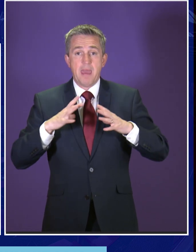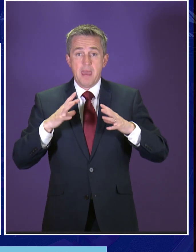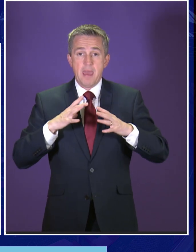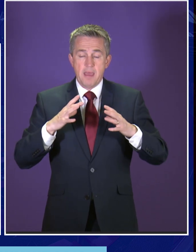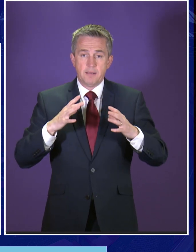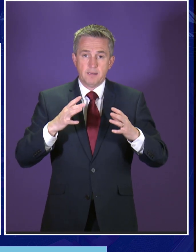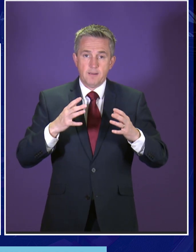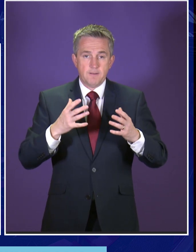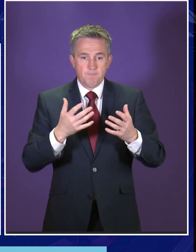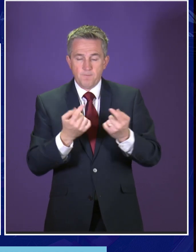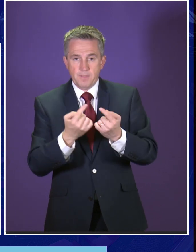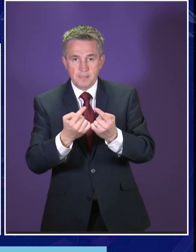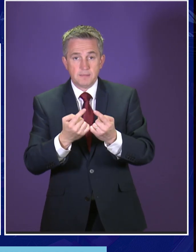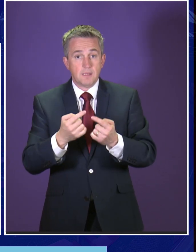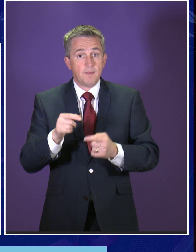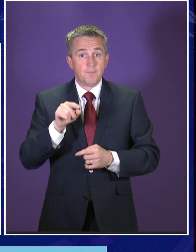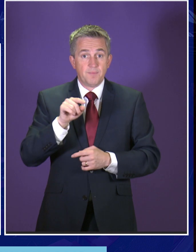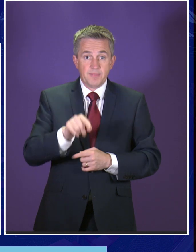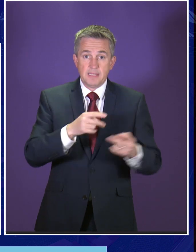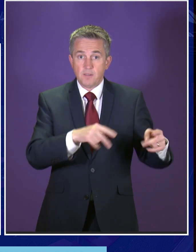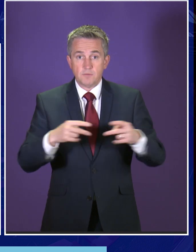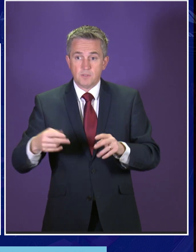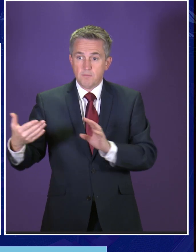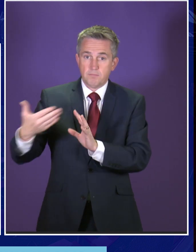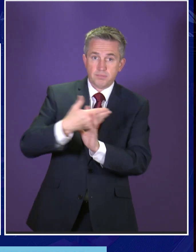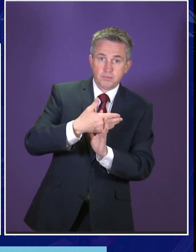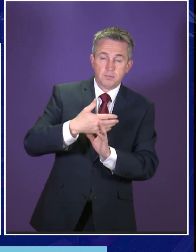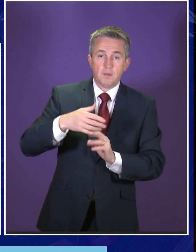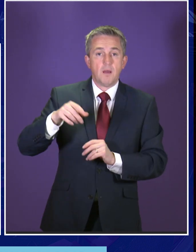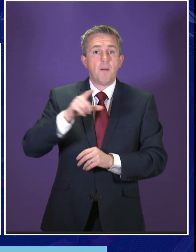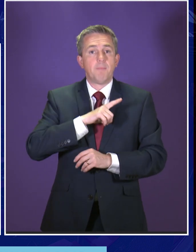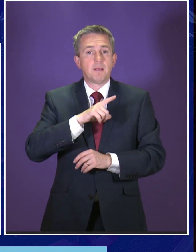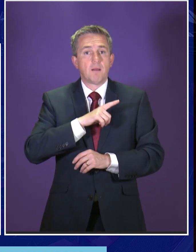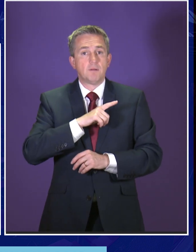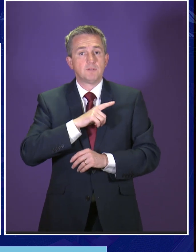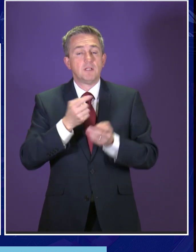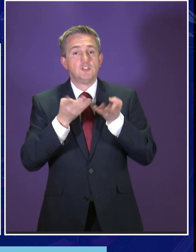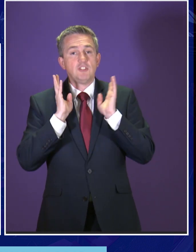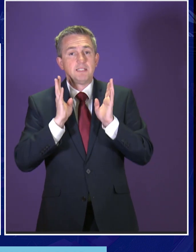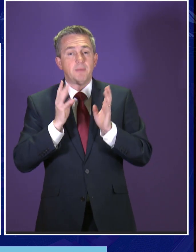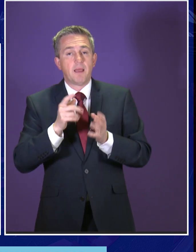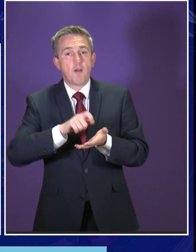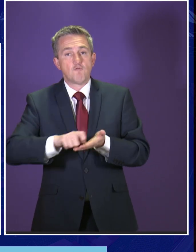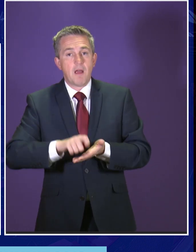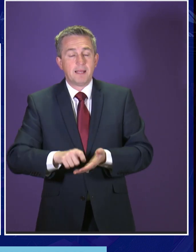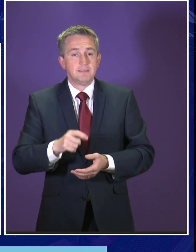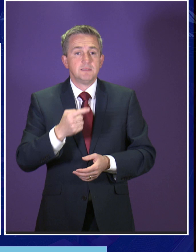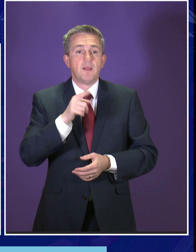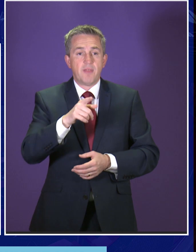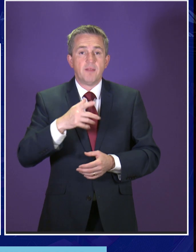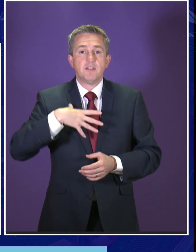of dances to occur. These dances get interrupted by Prospero when he starts suddenly, as Shakespeare writes, and dismisses the